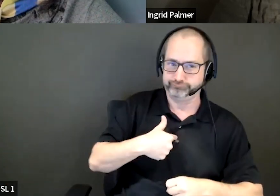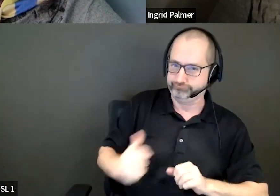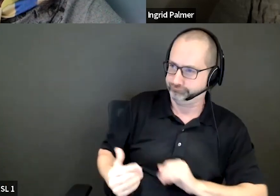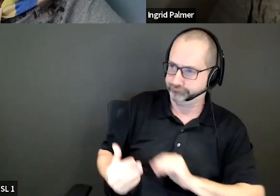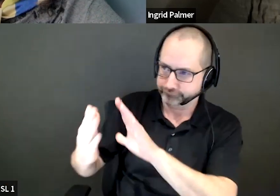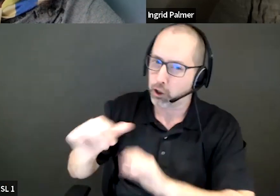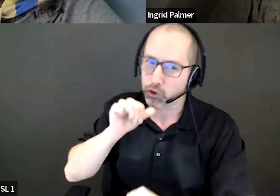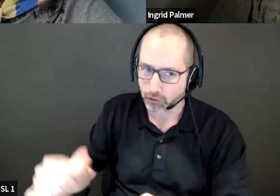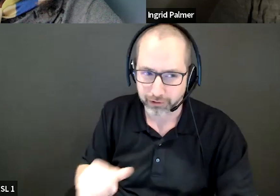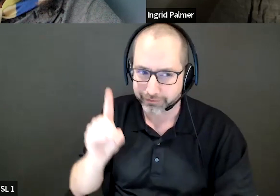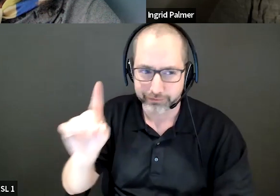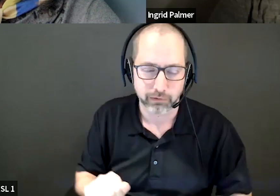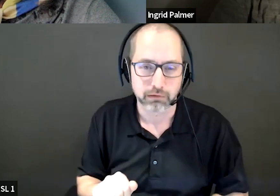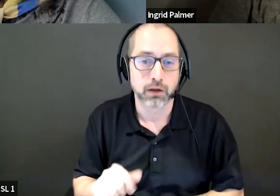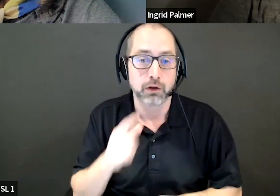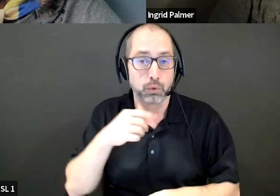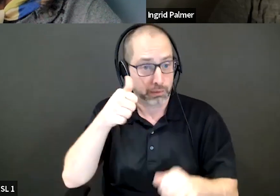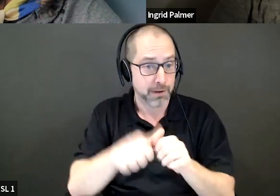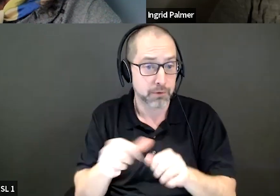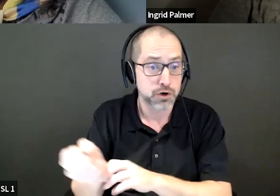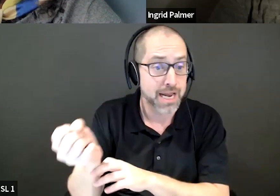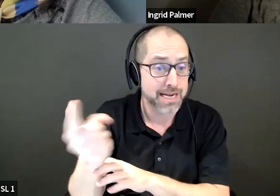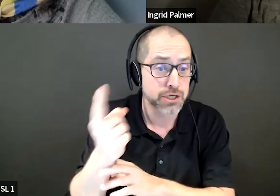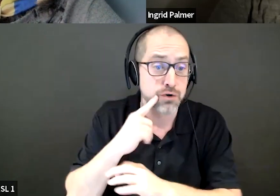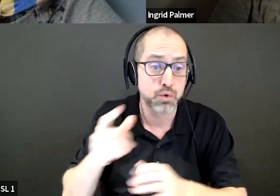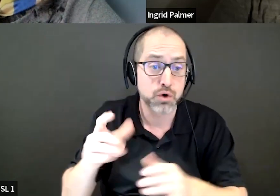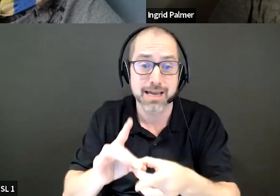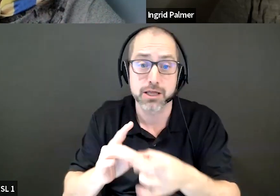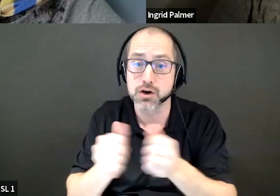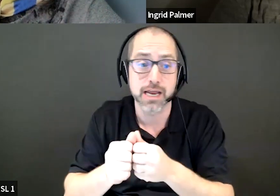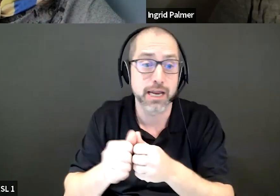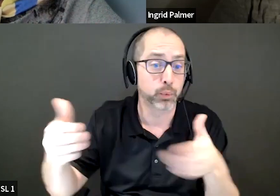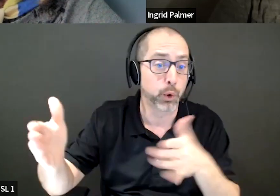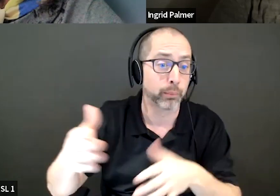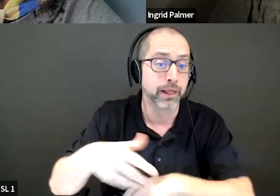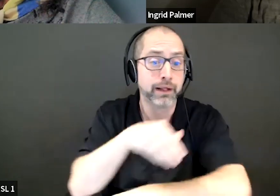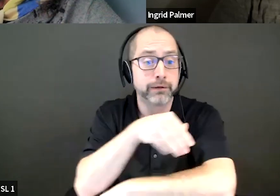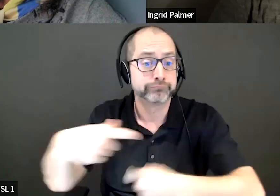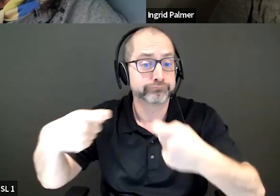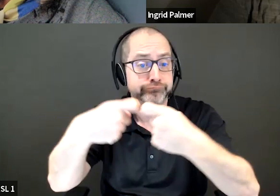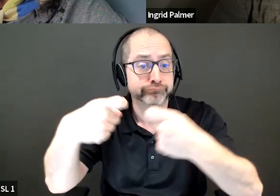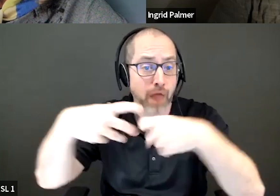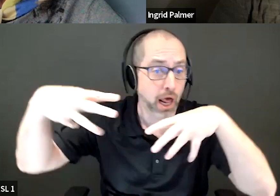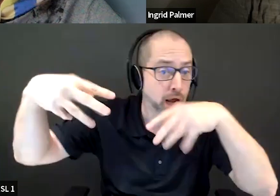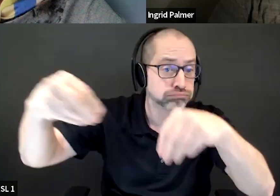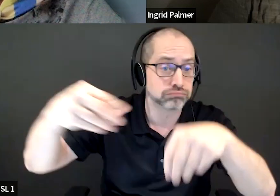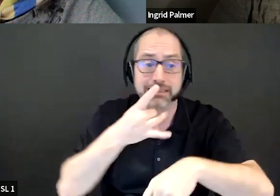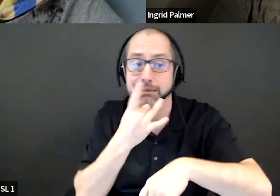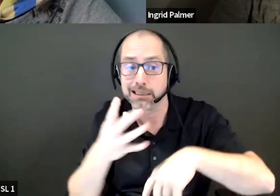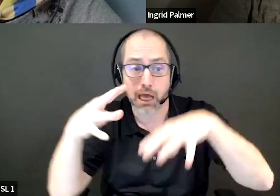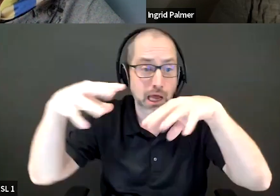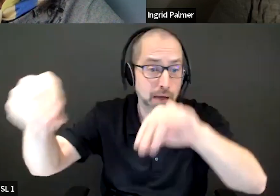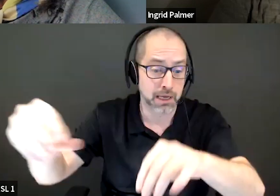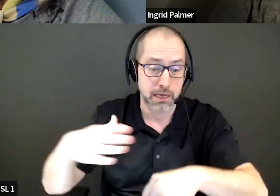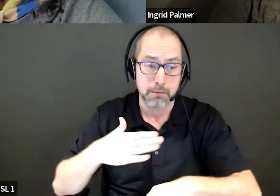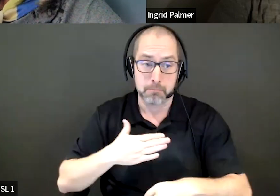we're together next year in a room and the power fails and the lights go out, my orientation and mobility